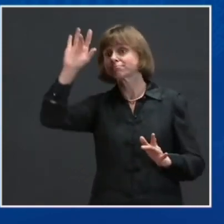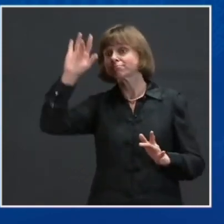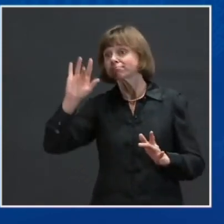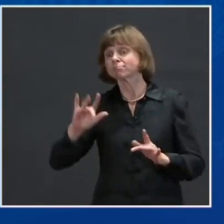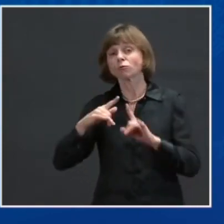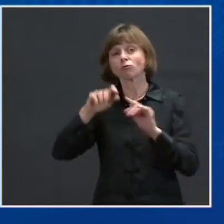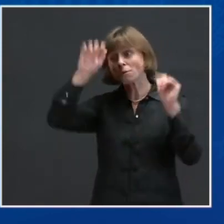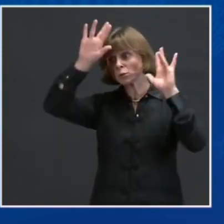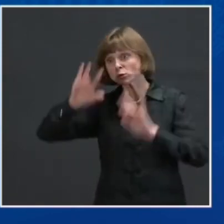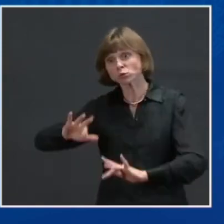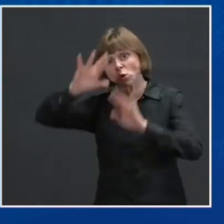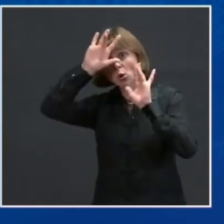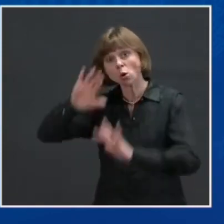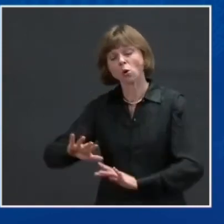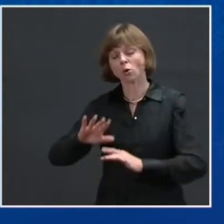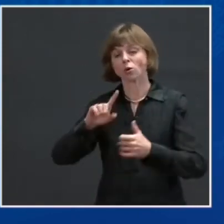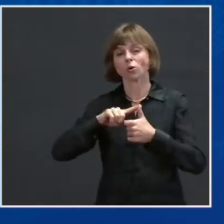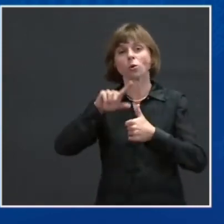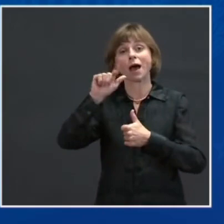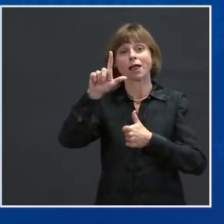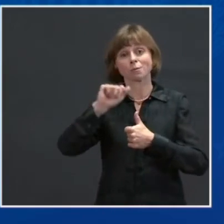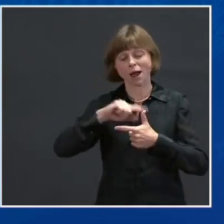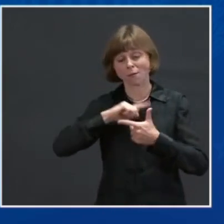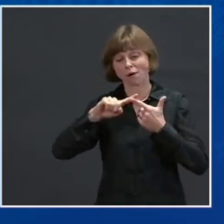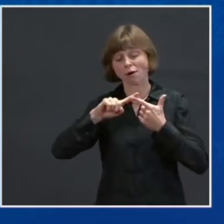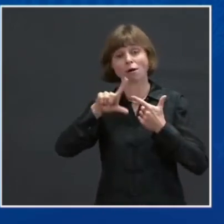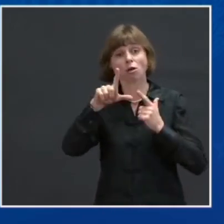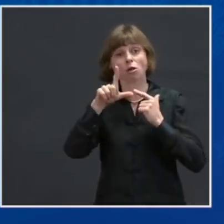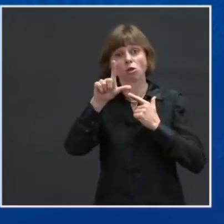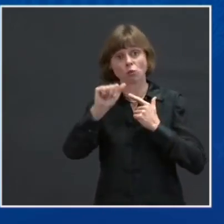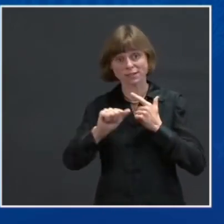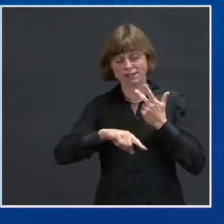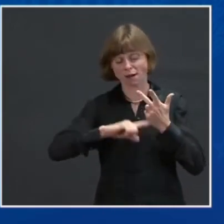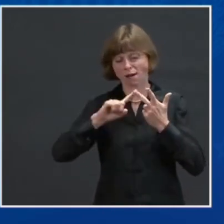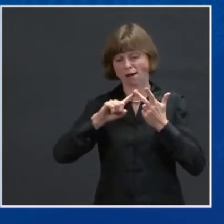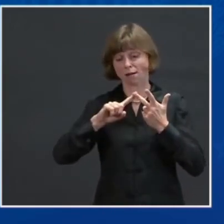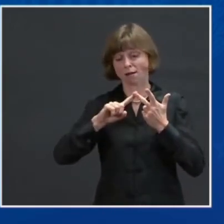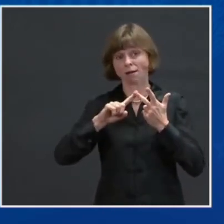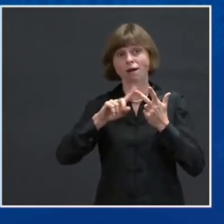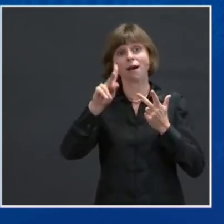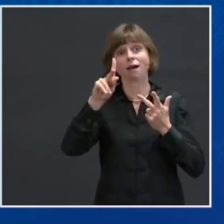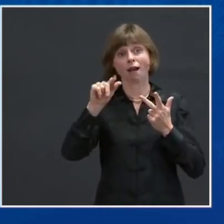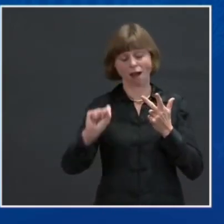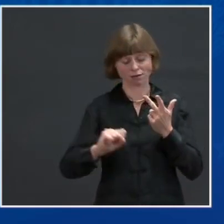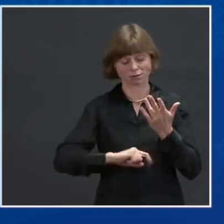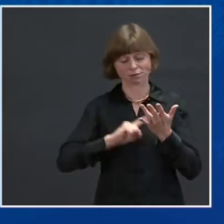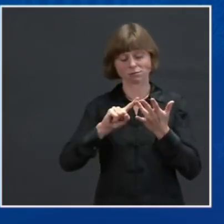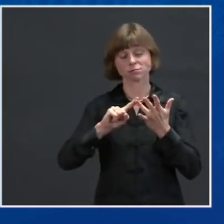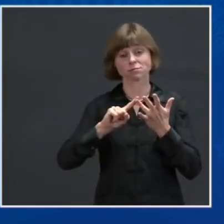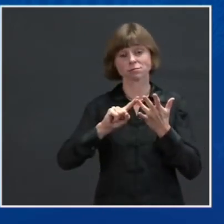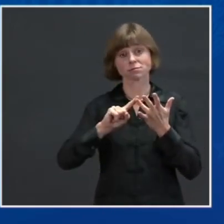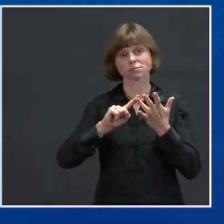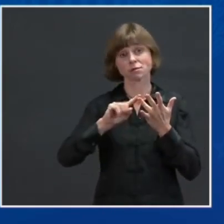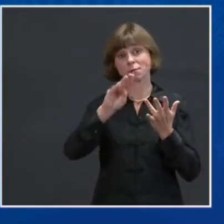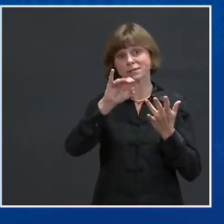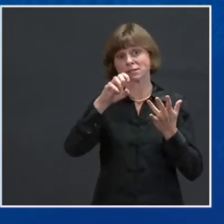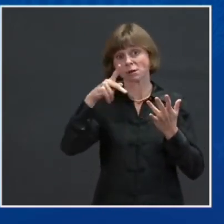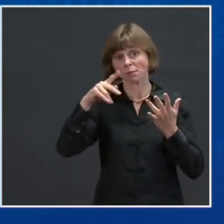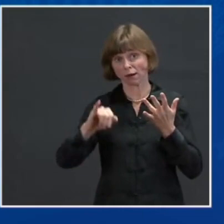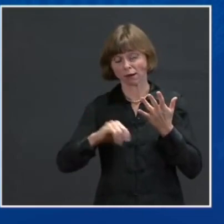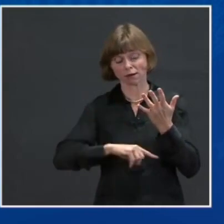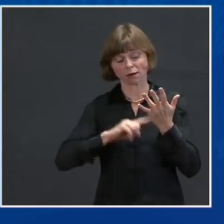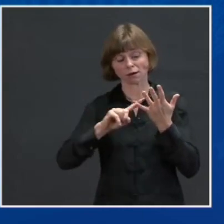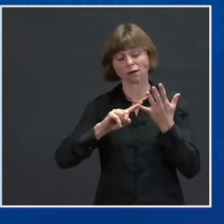of Alabama, Governor John Bel Edwards of Louisiana, Governor Laura Kelly of Kansas, Governor Reeves of Mississippi, and Governor